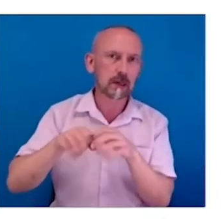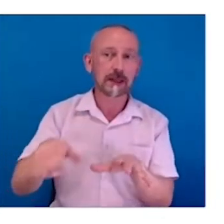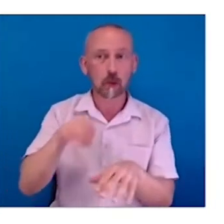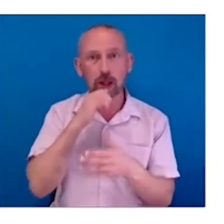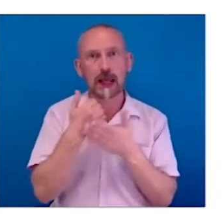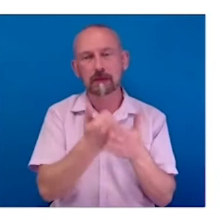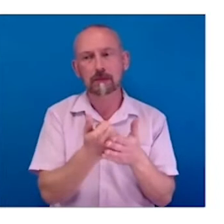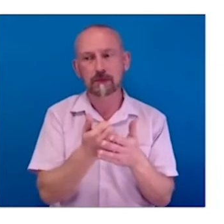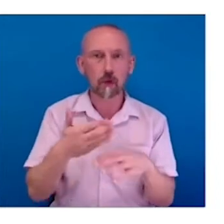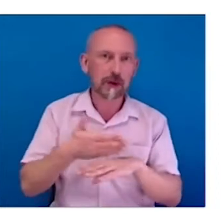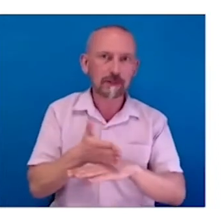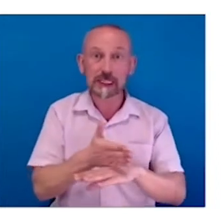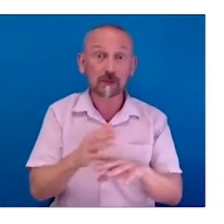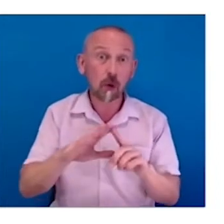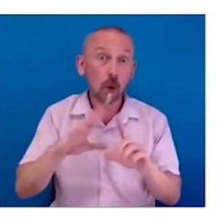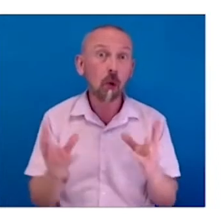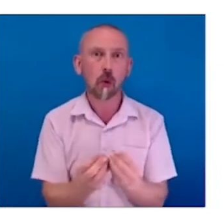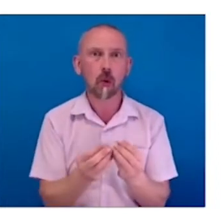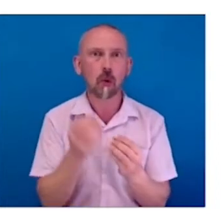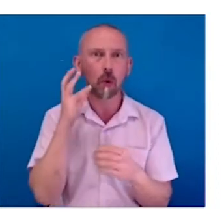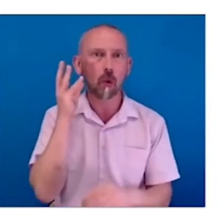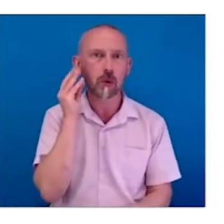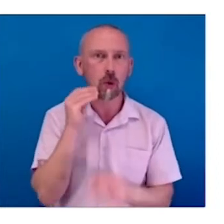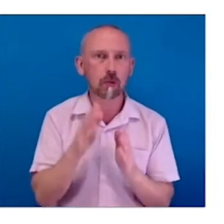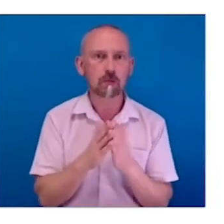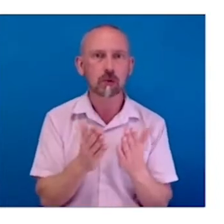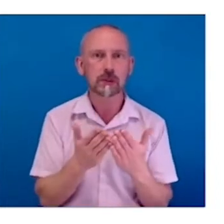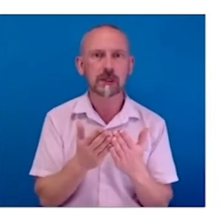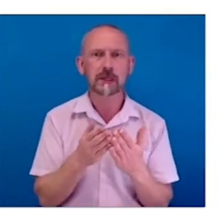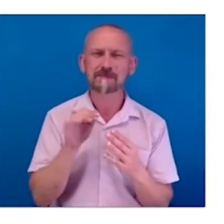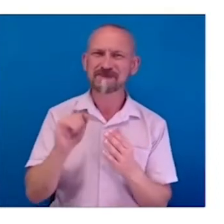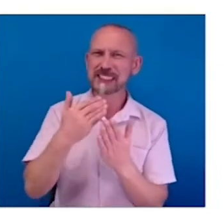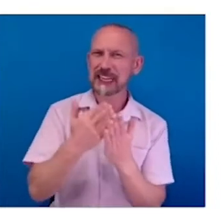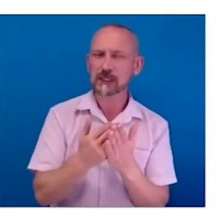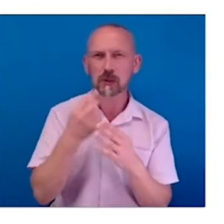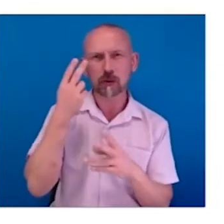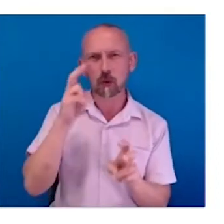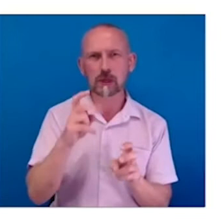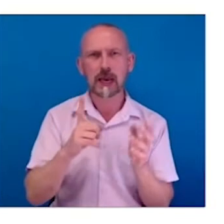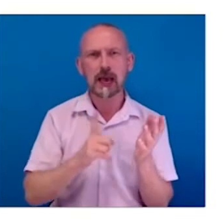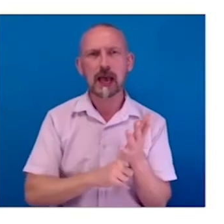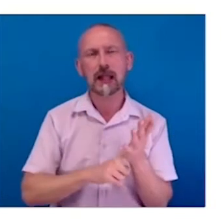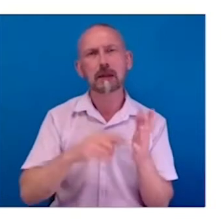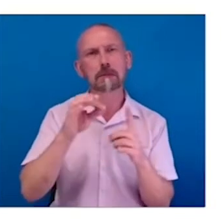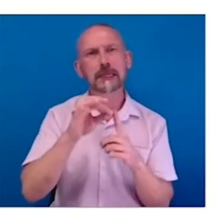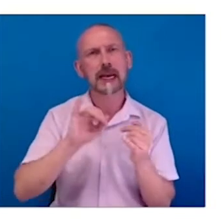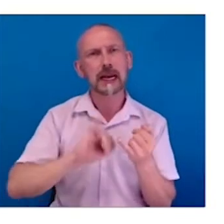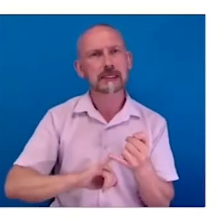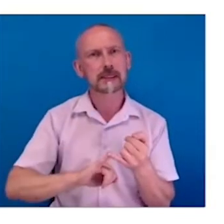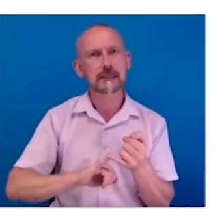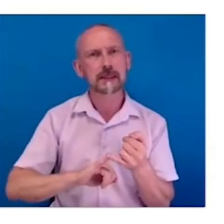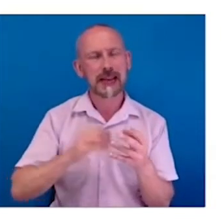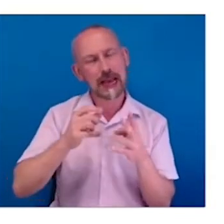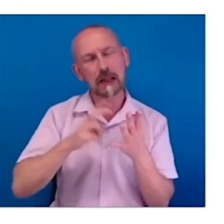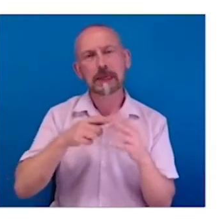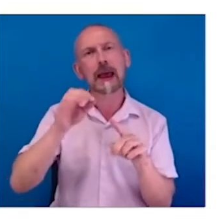audiobooks. This standard is called LPF, Lightweight Packaging Format, and is being developed